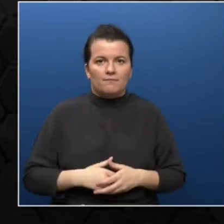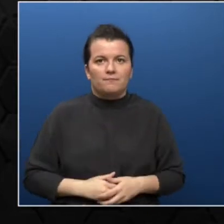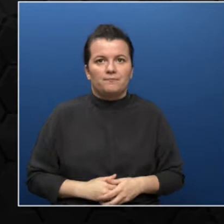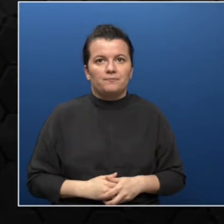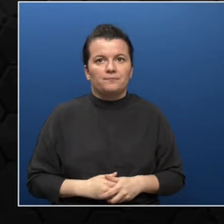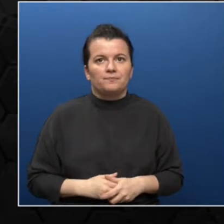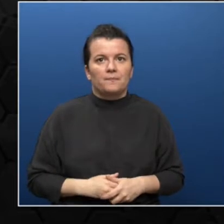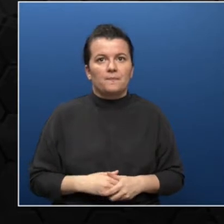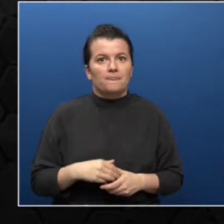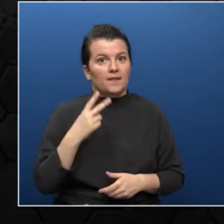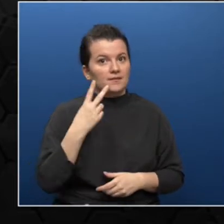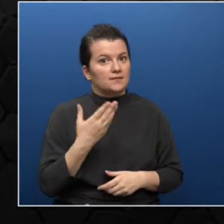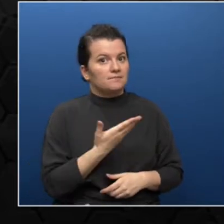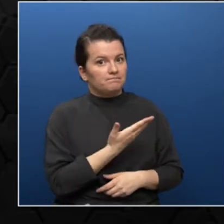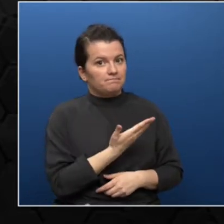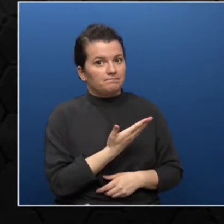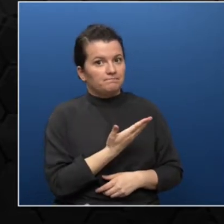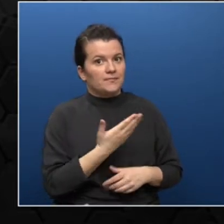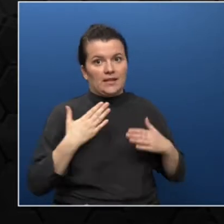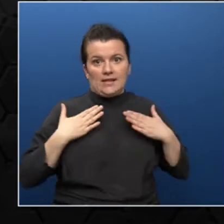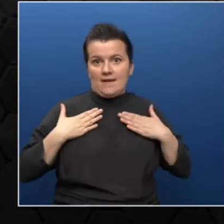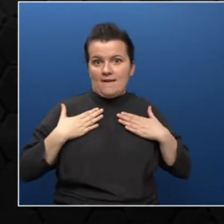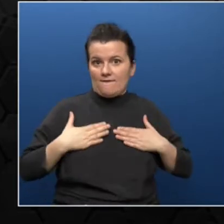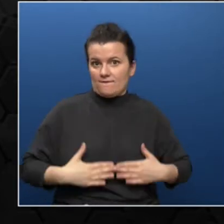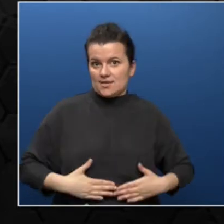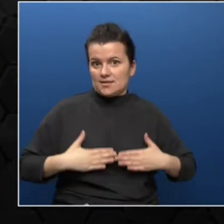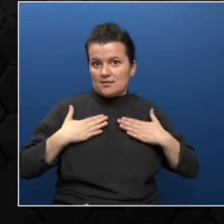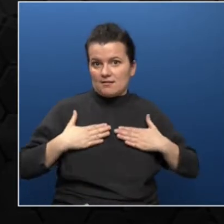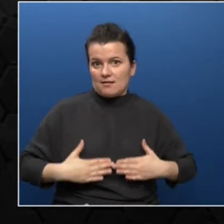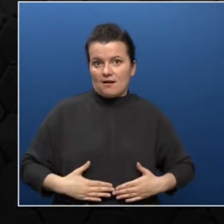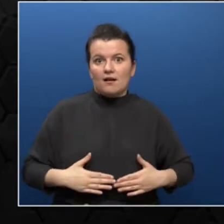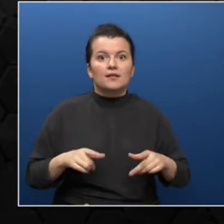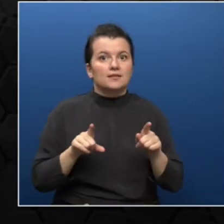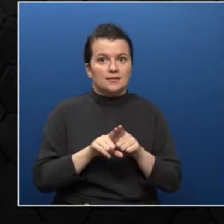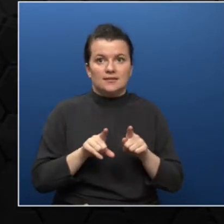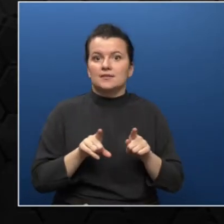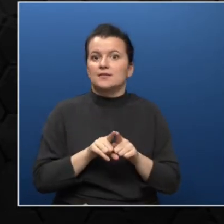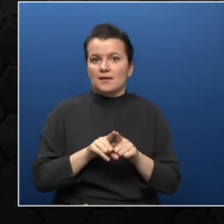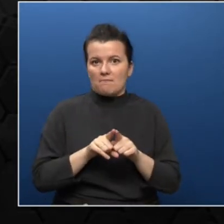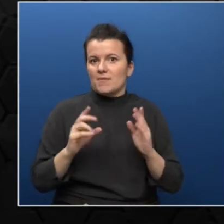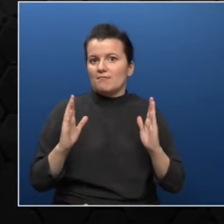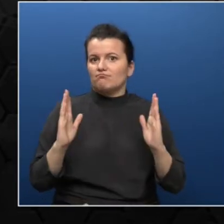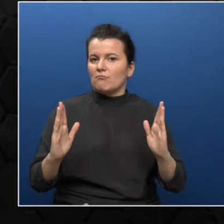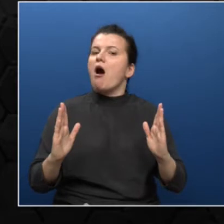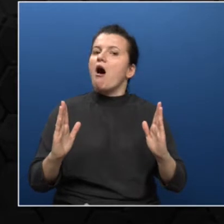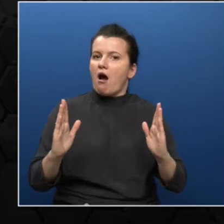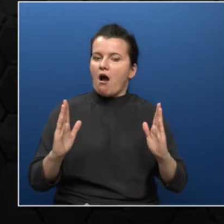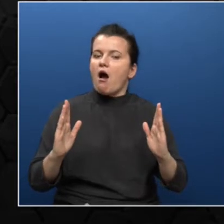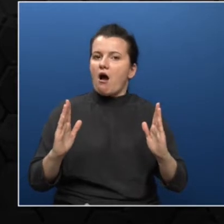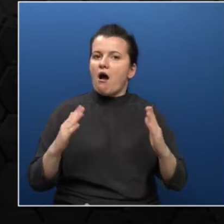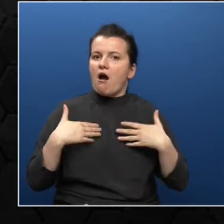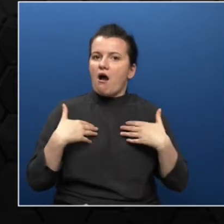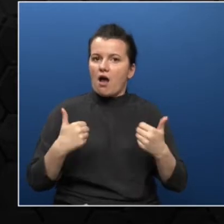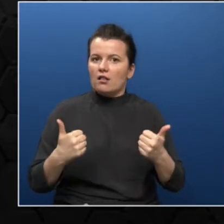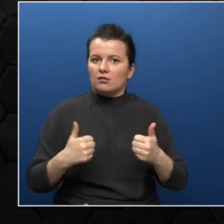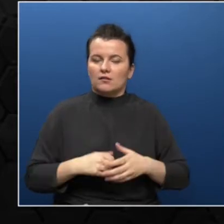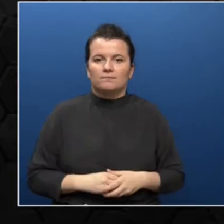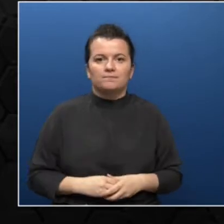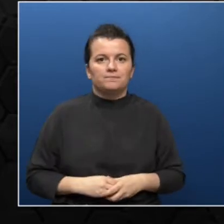physical well-being is a key part in health, right? So if you can